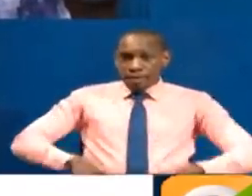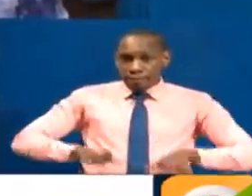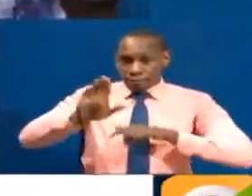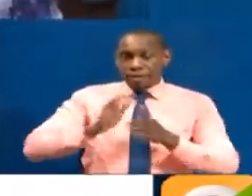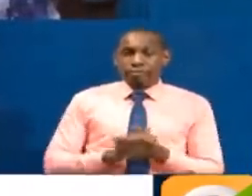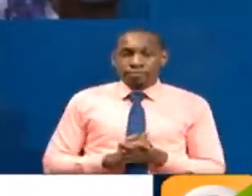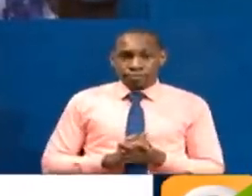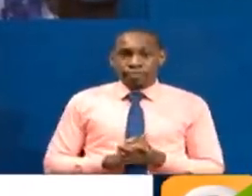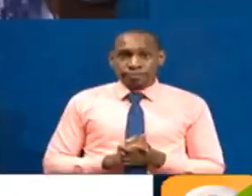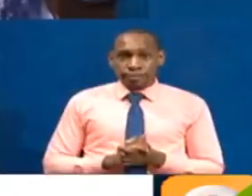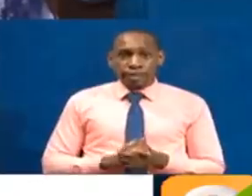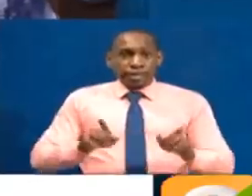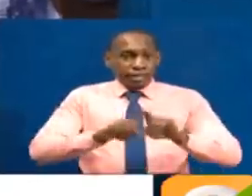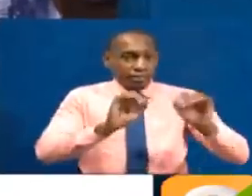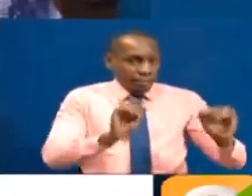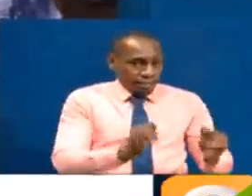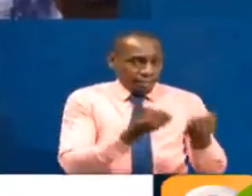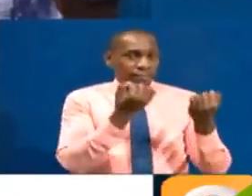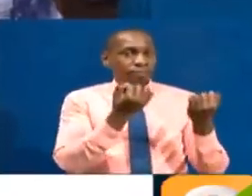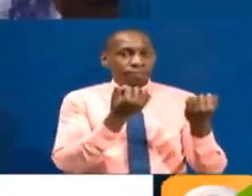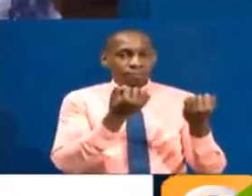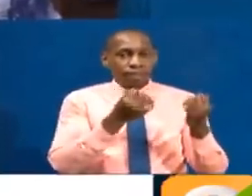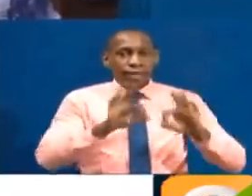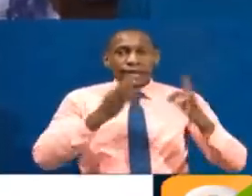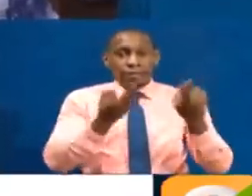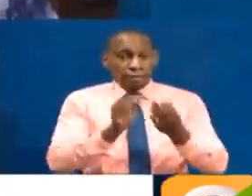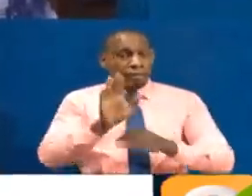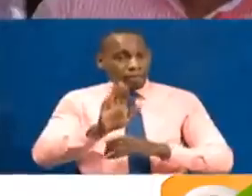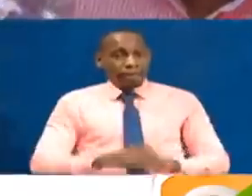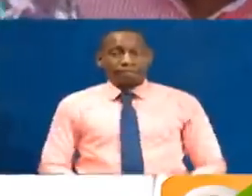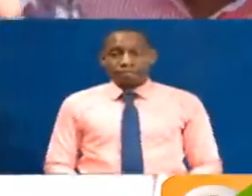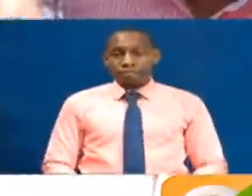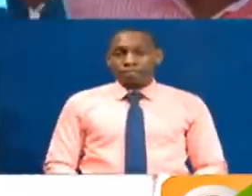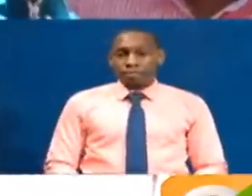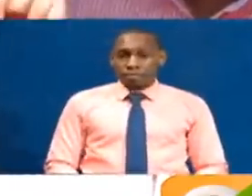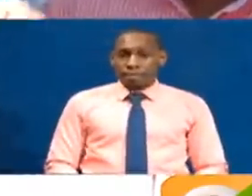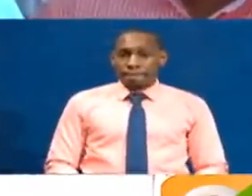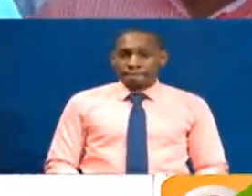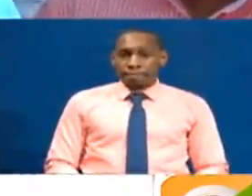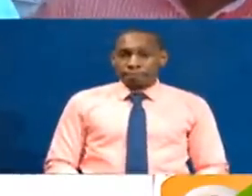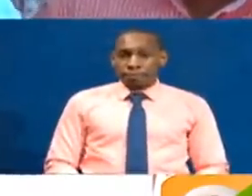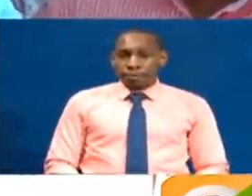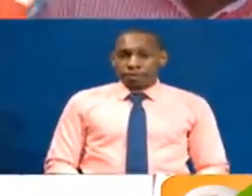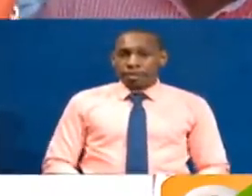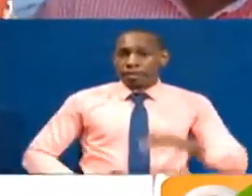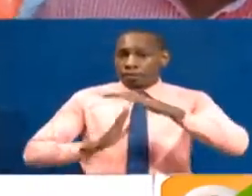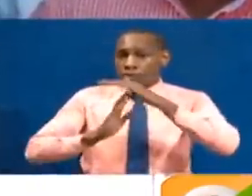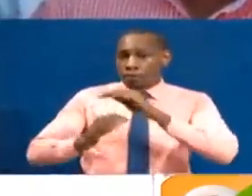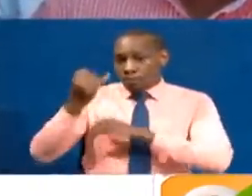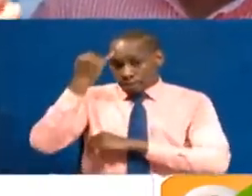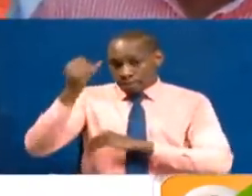yako na iokoe familia yako. This is the centerpiece